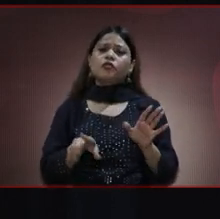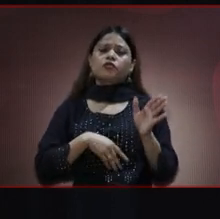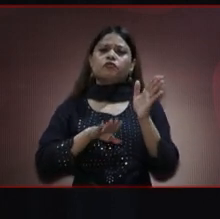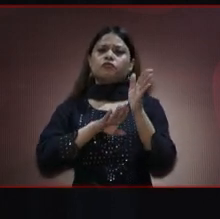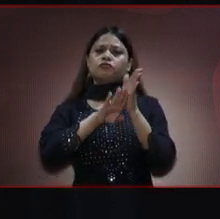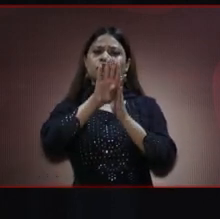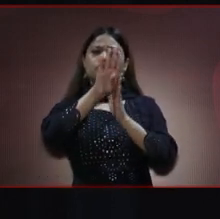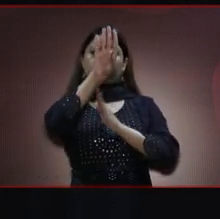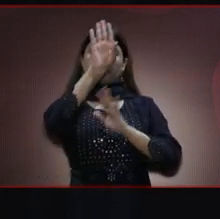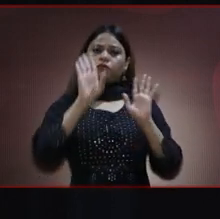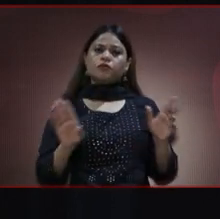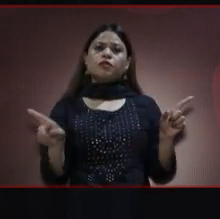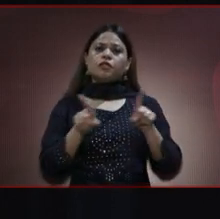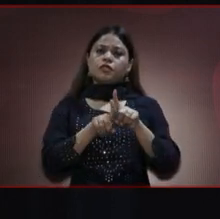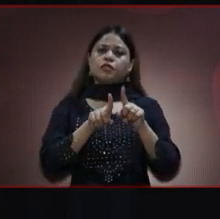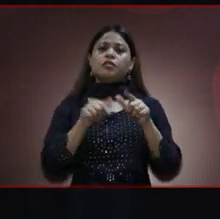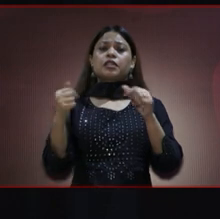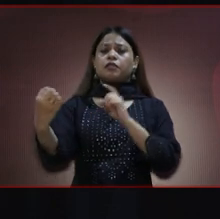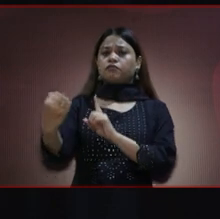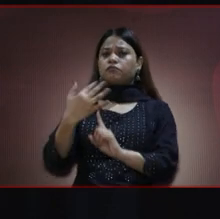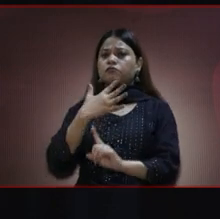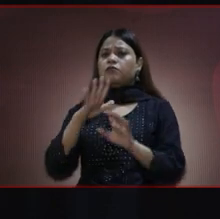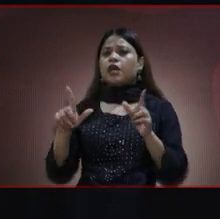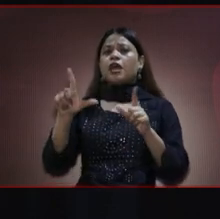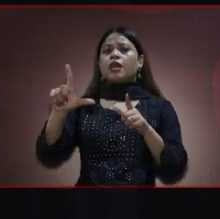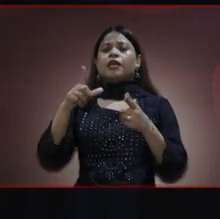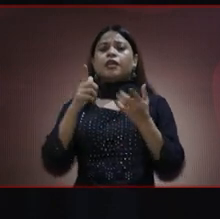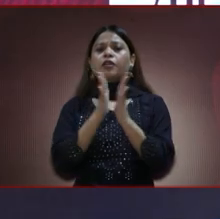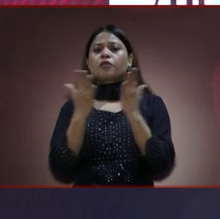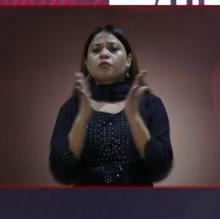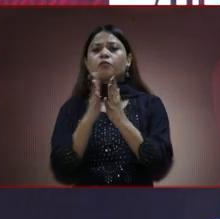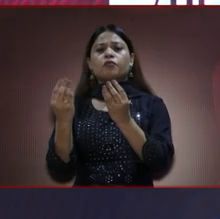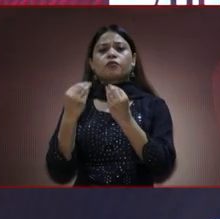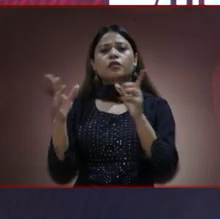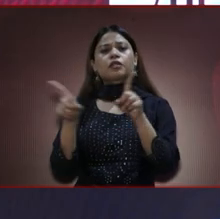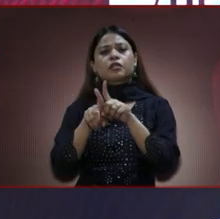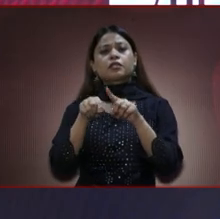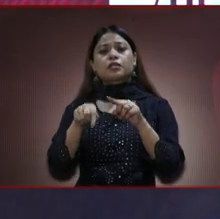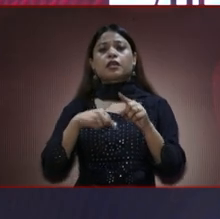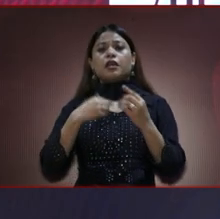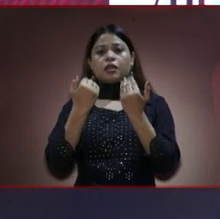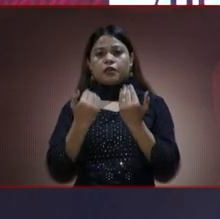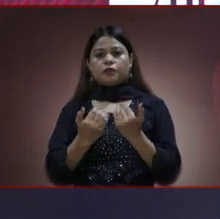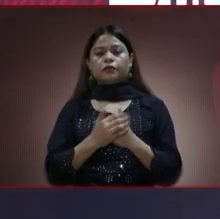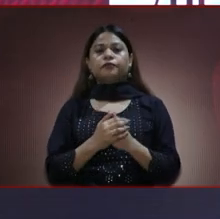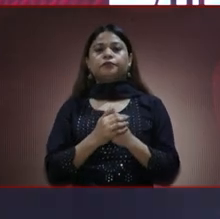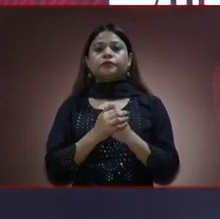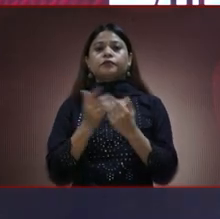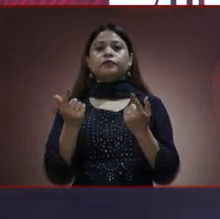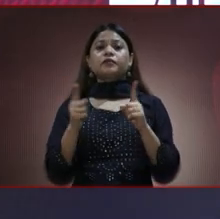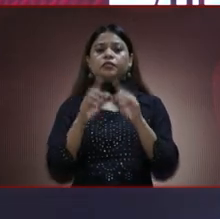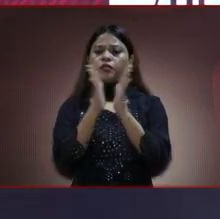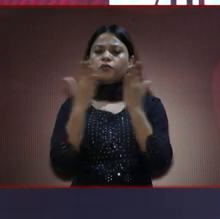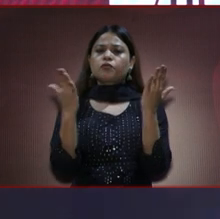our mission to empower and inspire through literature. While we offer a broad range of academic